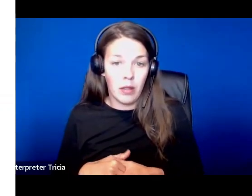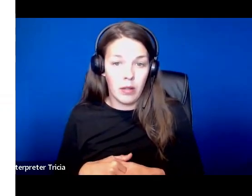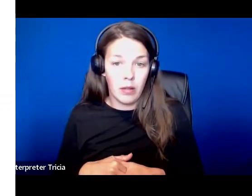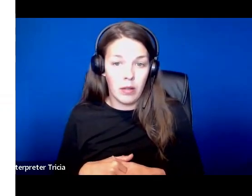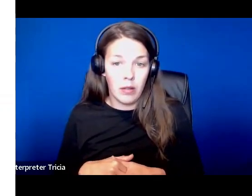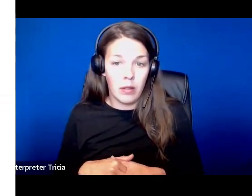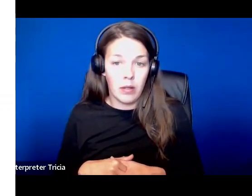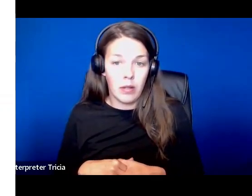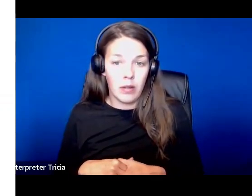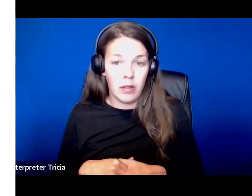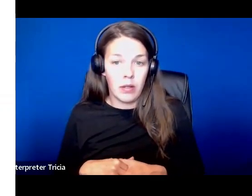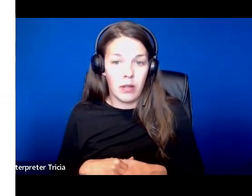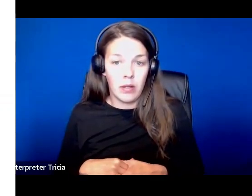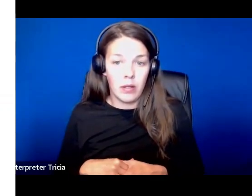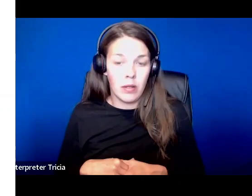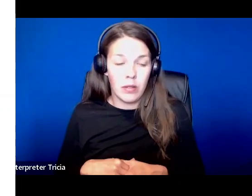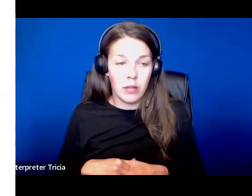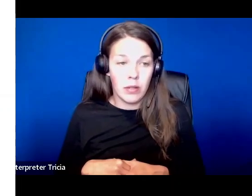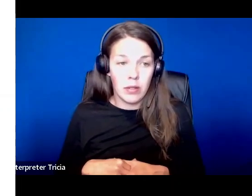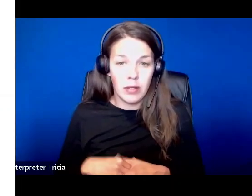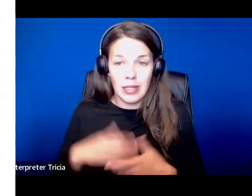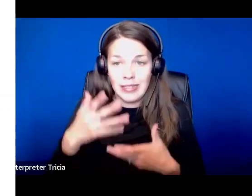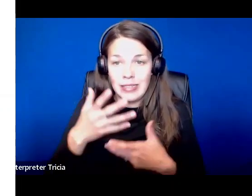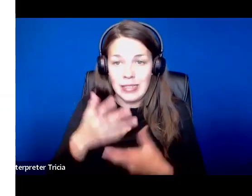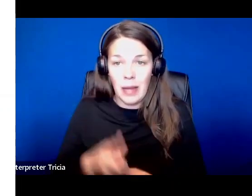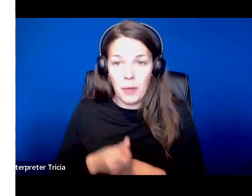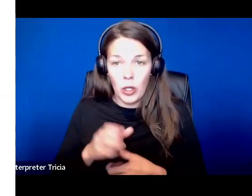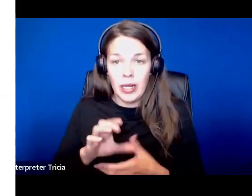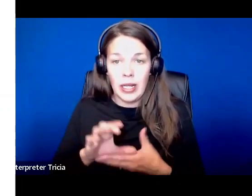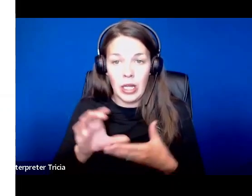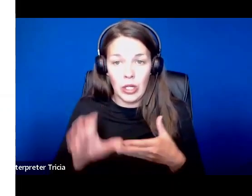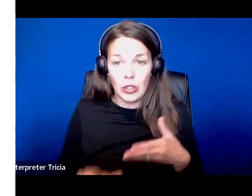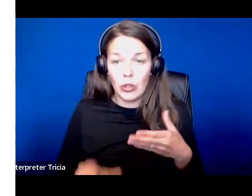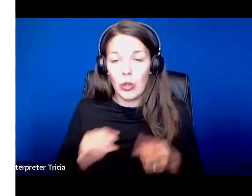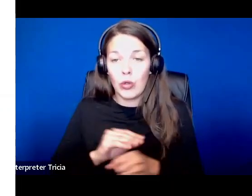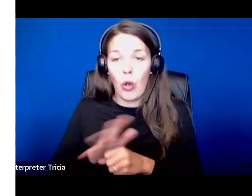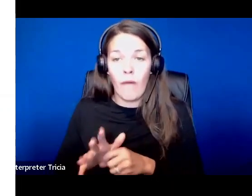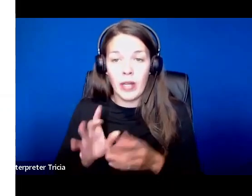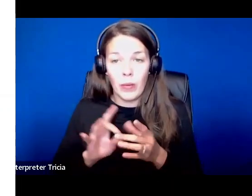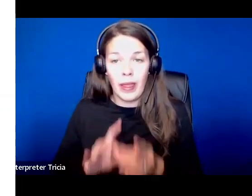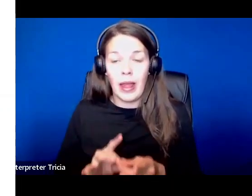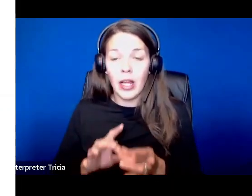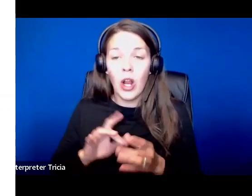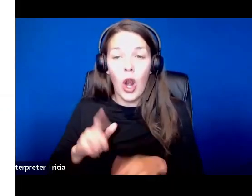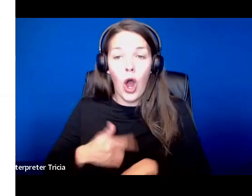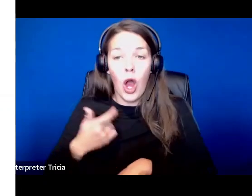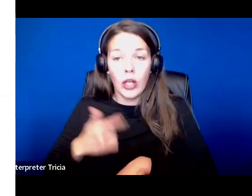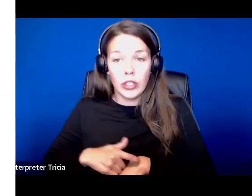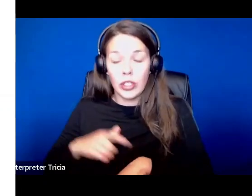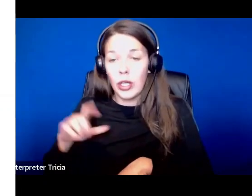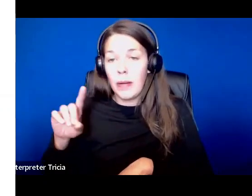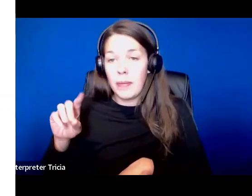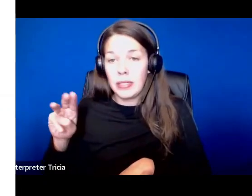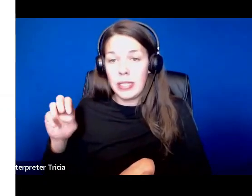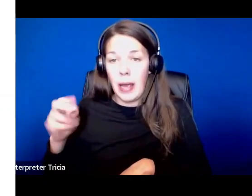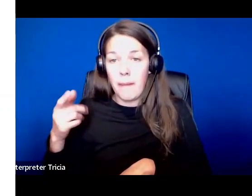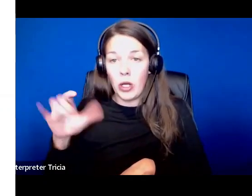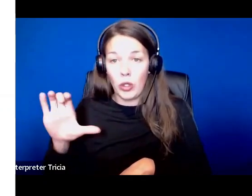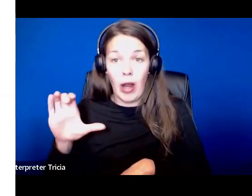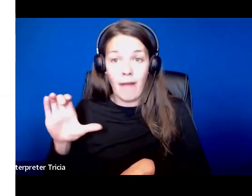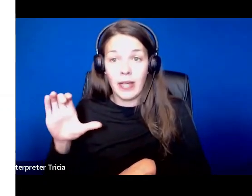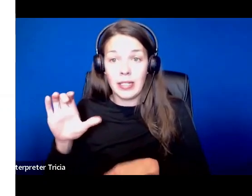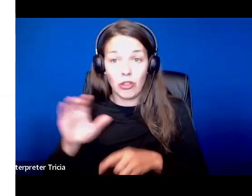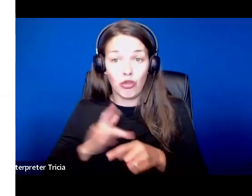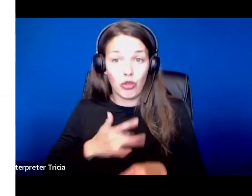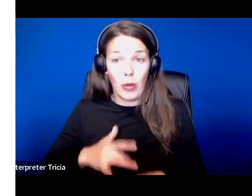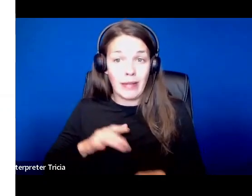So the summary and conclusions, well, both short-term COVID-related and long-term demographic trends are impacting Northeast Minnesota's labor market.